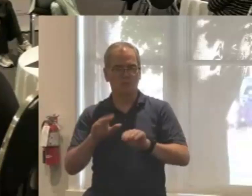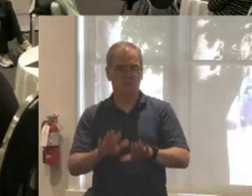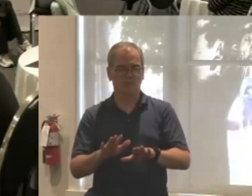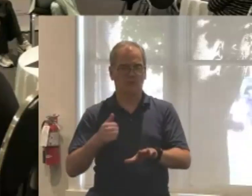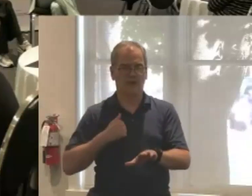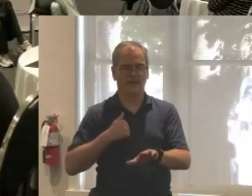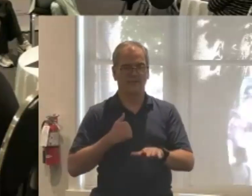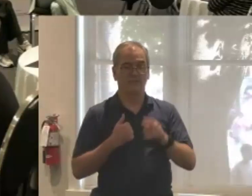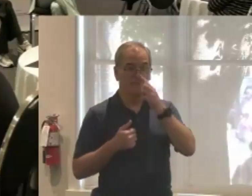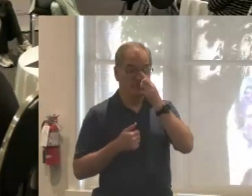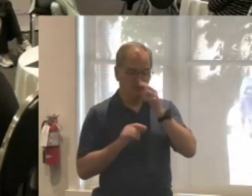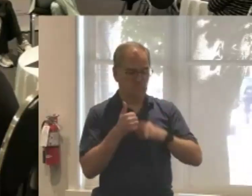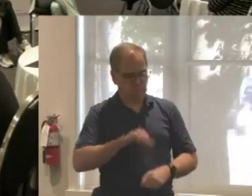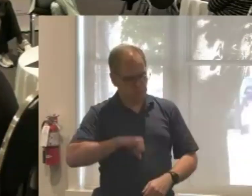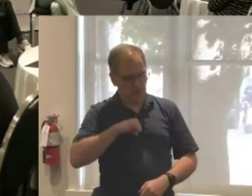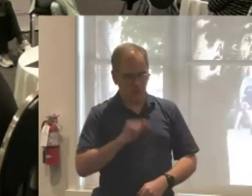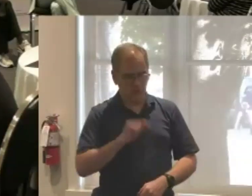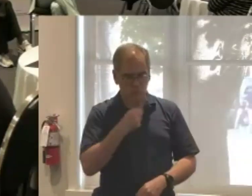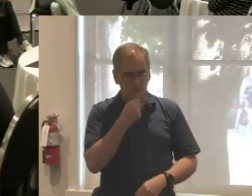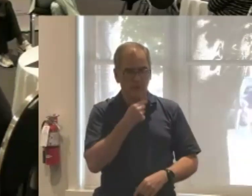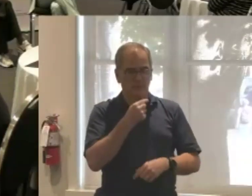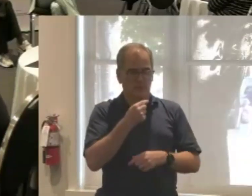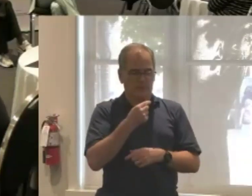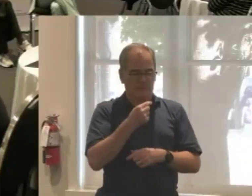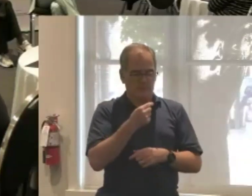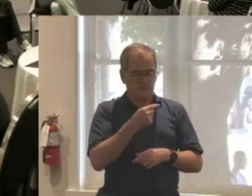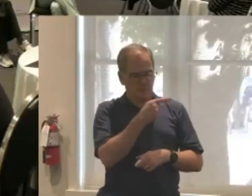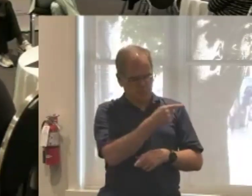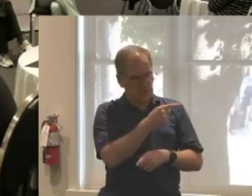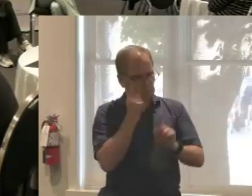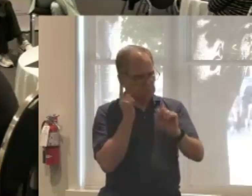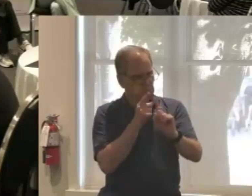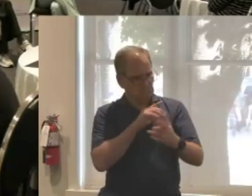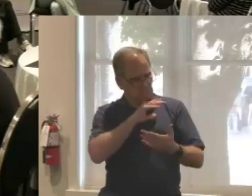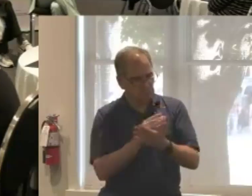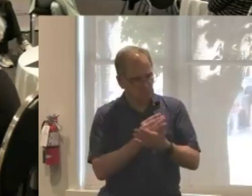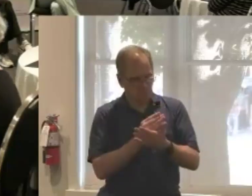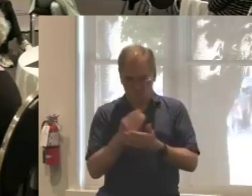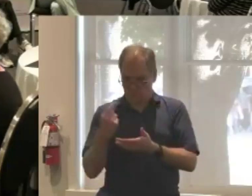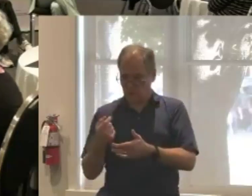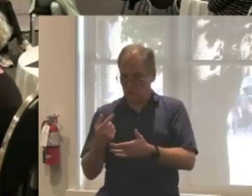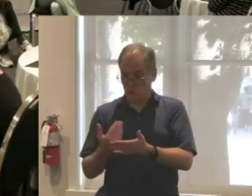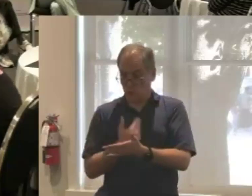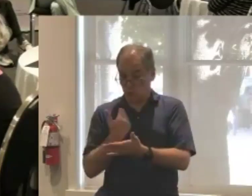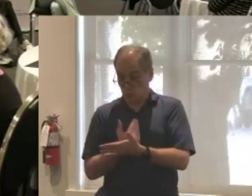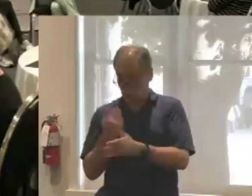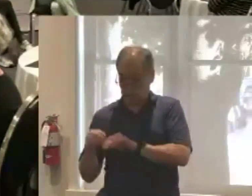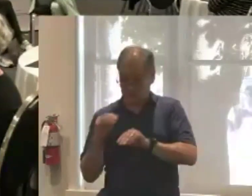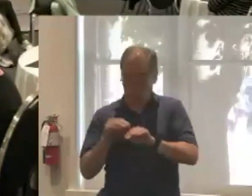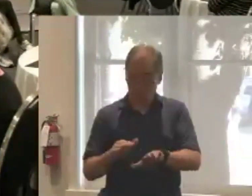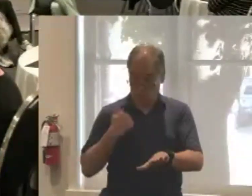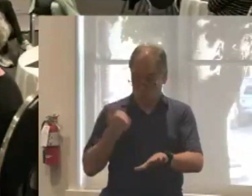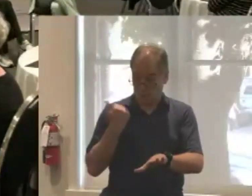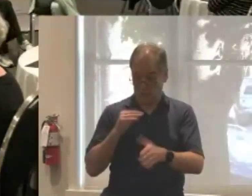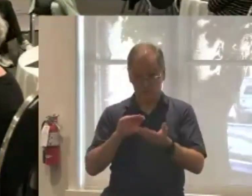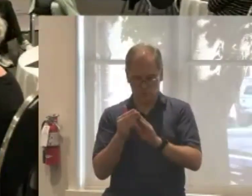Tamil individual, Ketusa is driven to make a positive impact in the newcomer youth community, leveraging